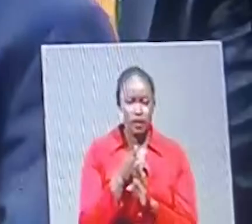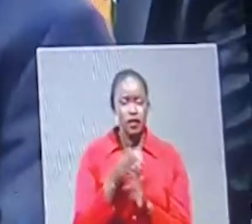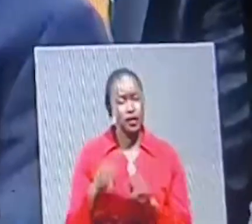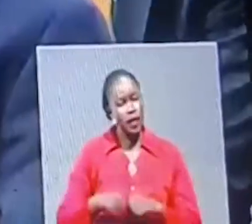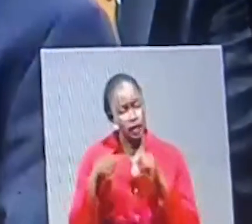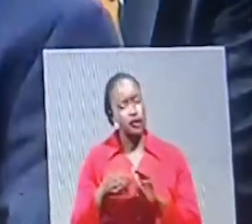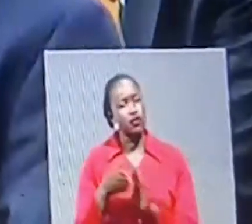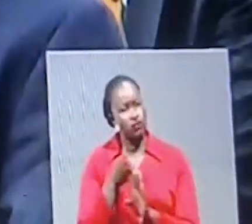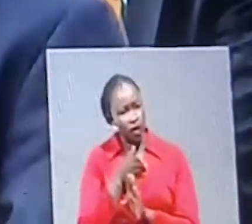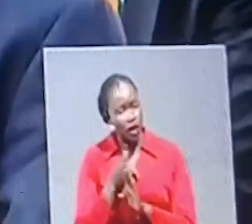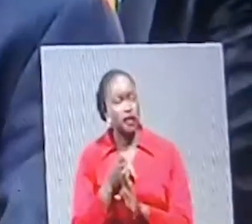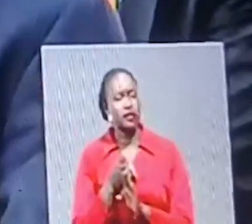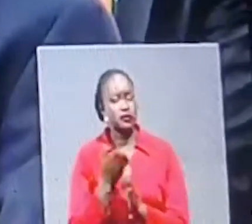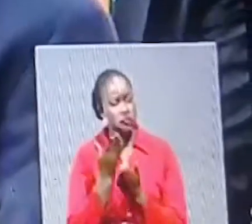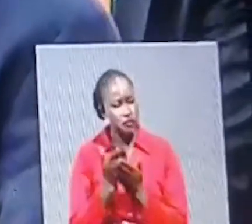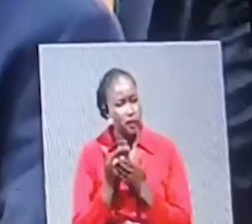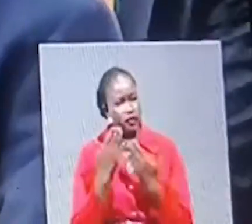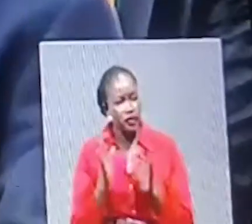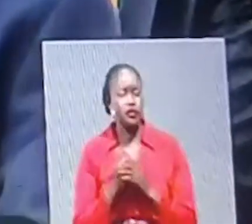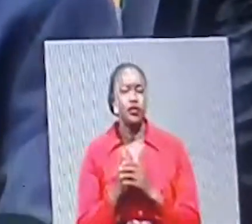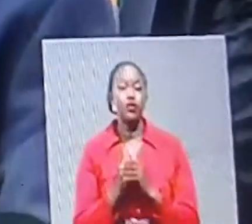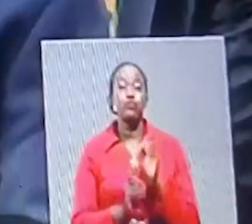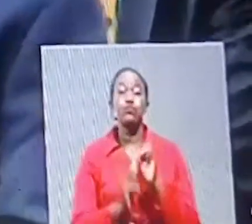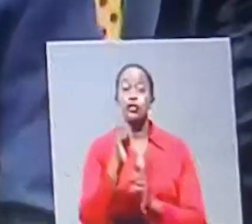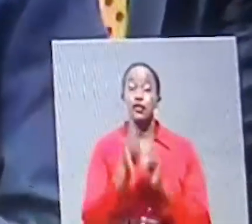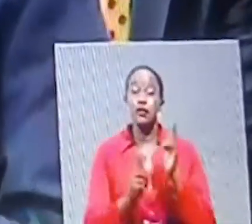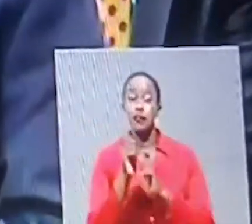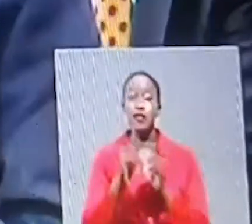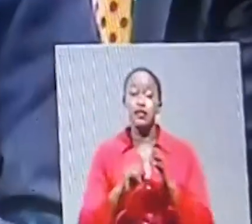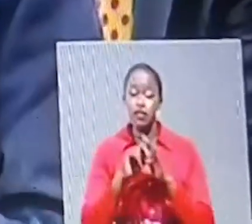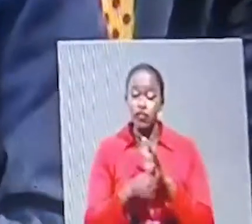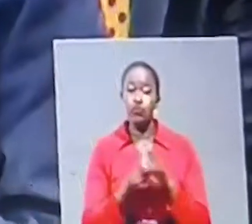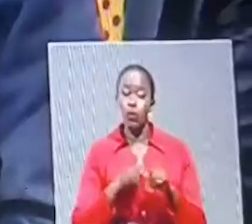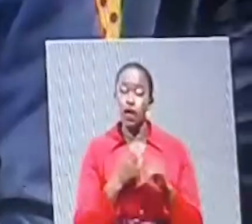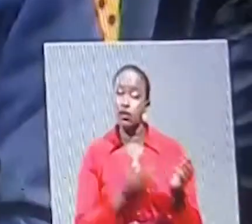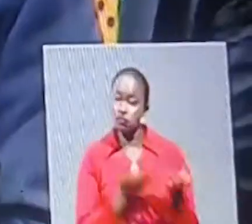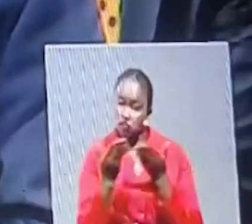chair, to debate matters when they had surfaced